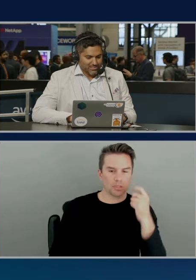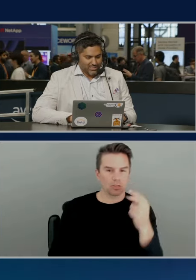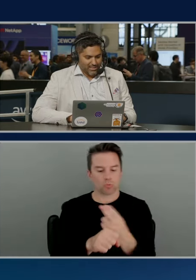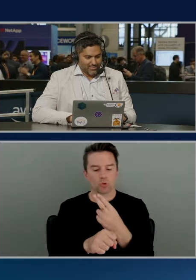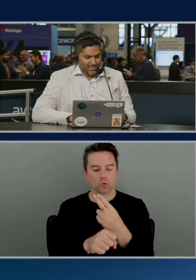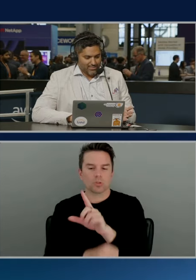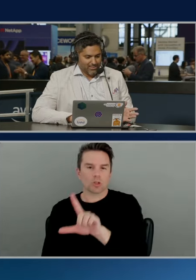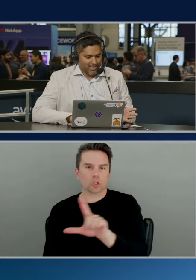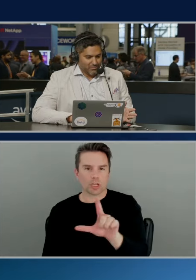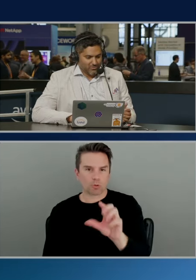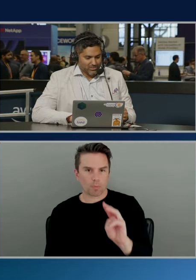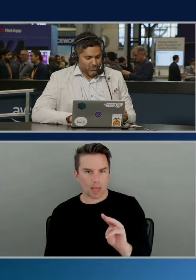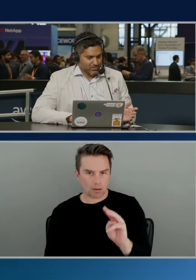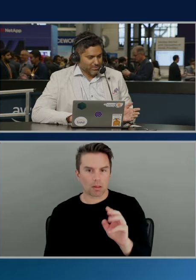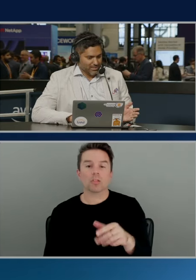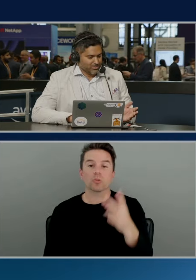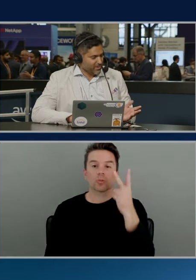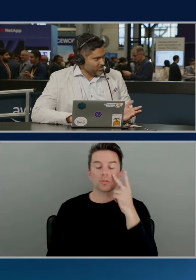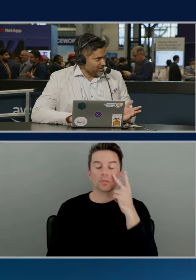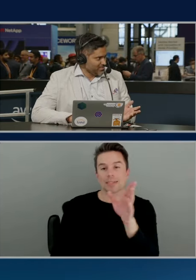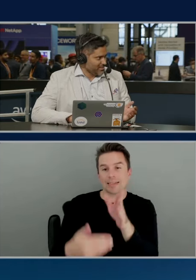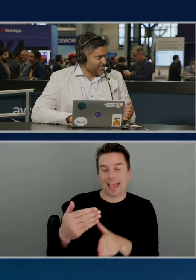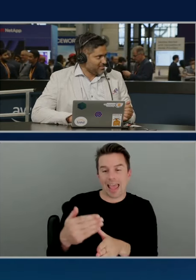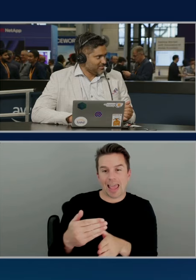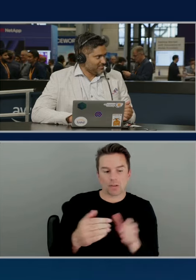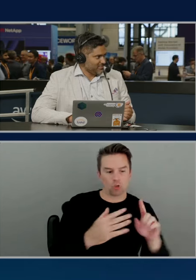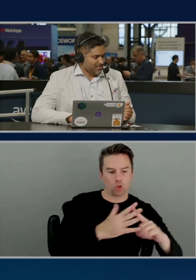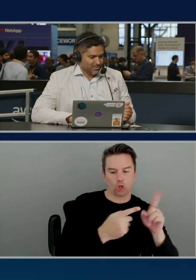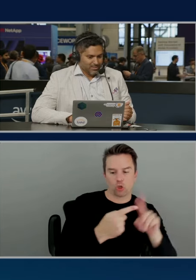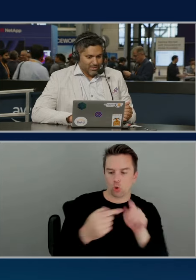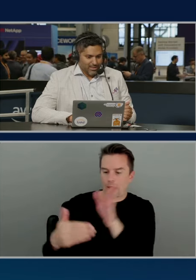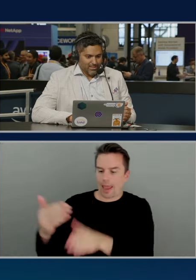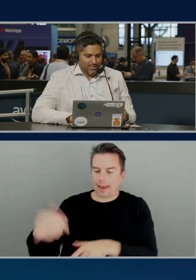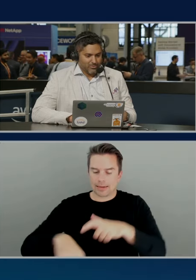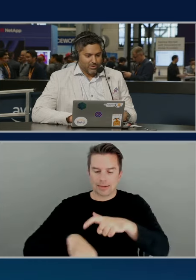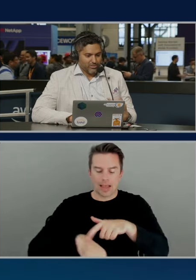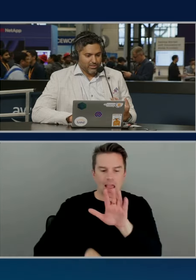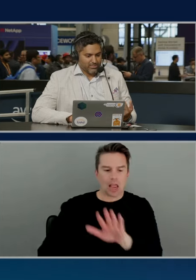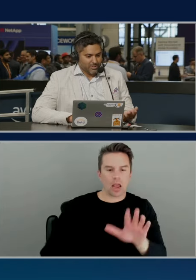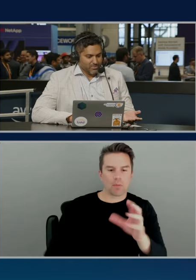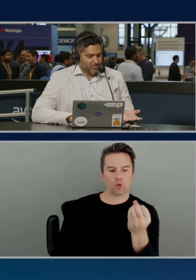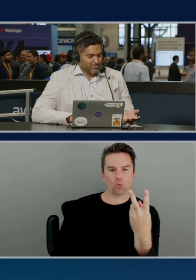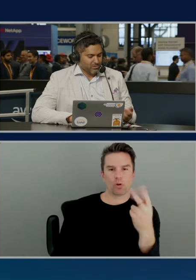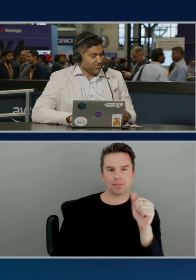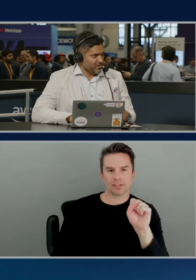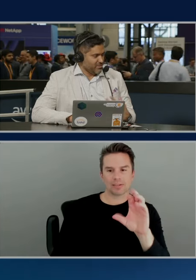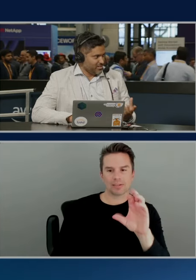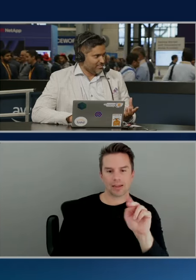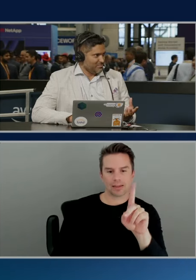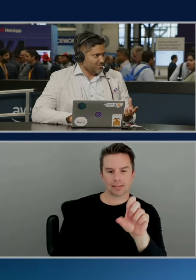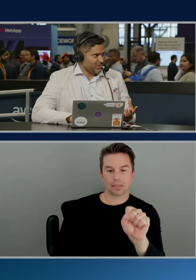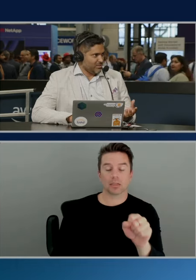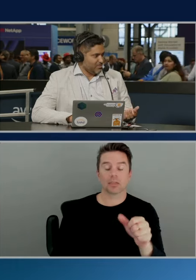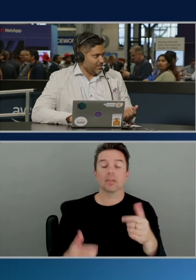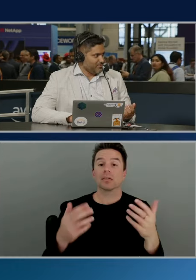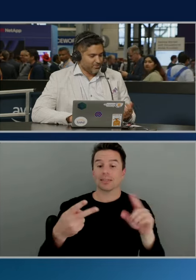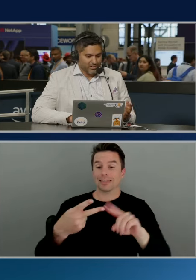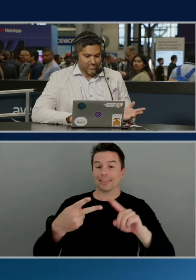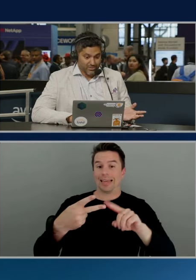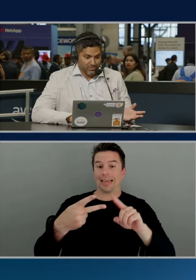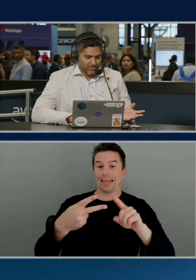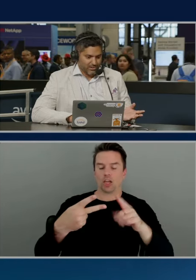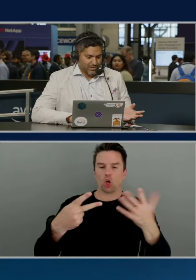you can see the end-to-end time for this whole thing was about 12 seconds. Okay. Got it. And then when you look at the subsequent version where you've injected MemoryDB